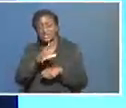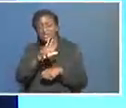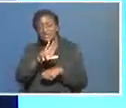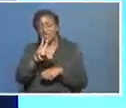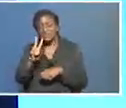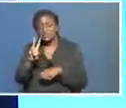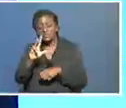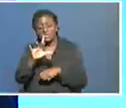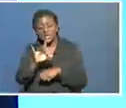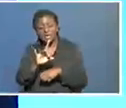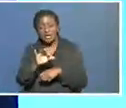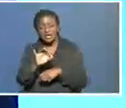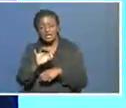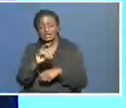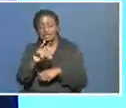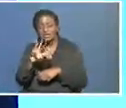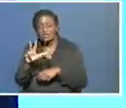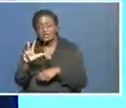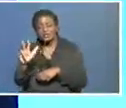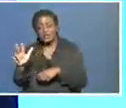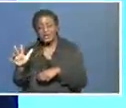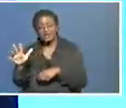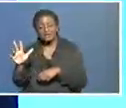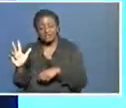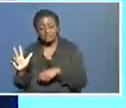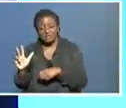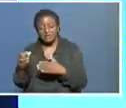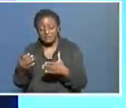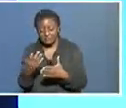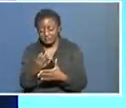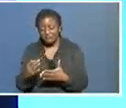329-2353, Fresh Creek Police Station at